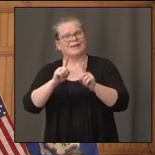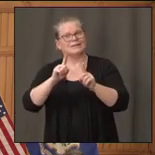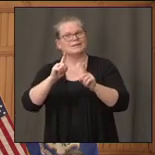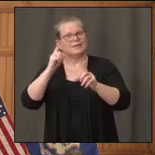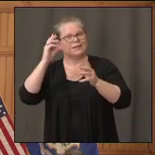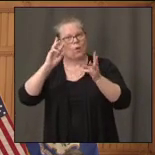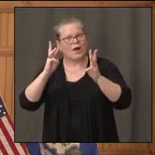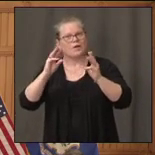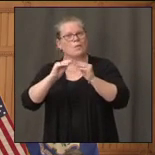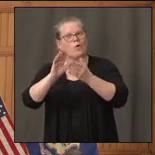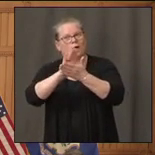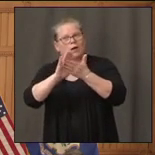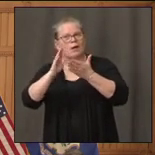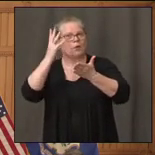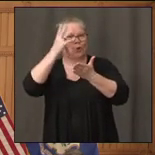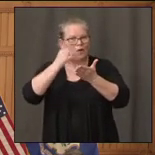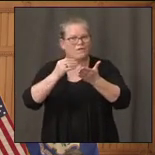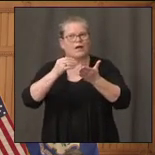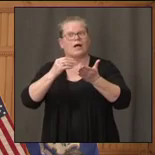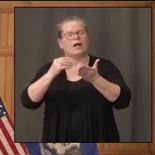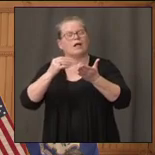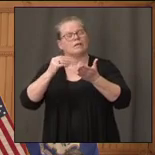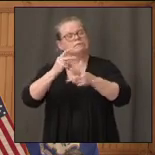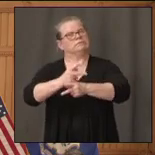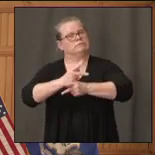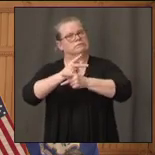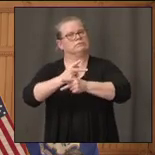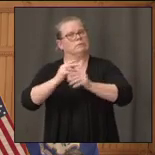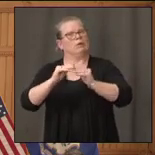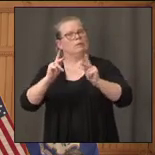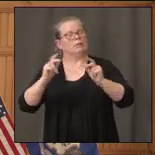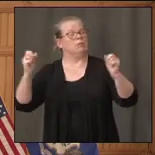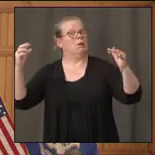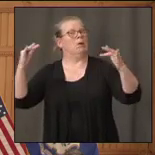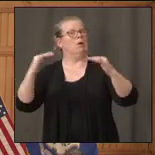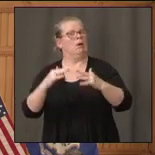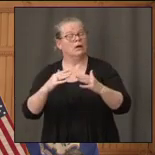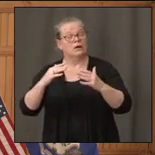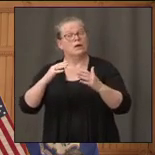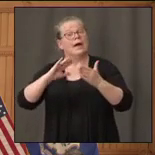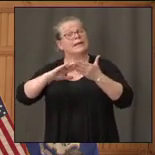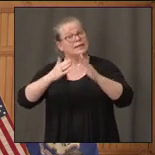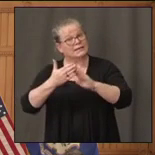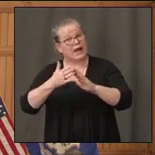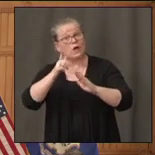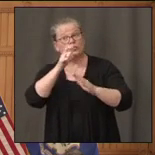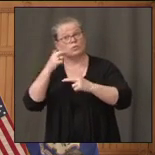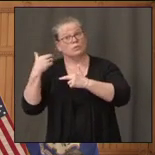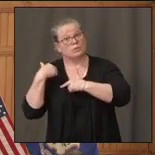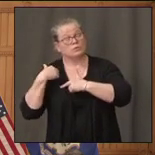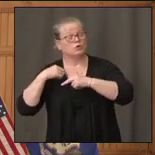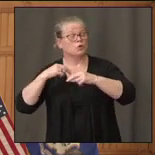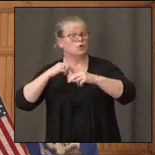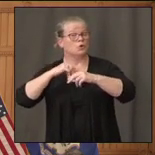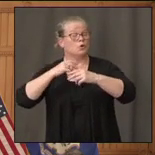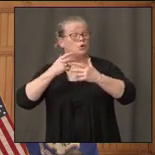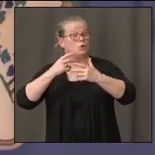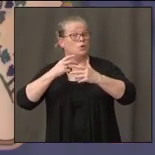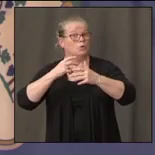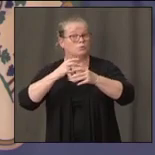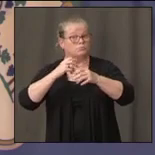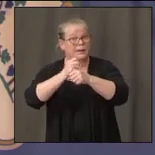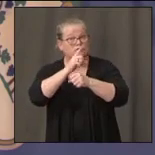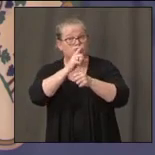enforce these rules, or is the state going to get involved if some businesses are violating them? Well, I'll start it off and